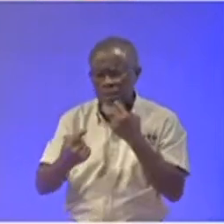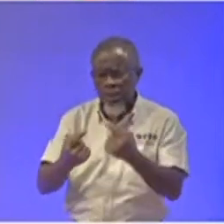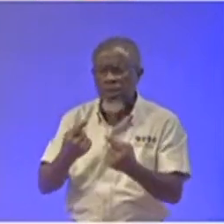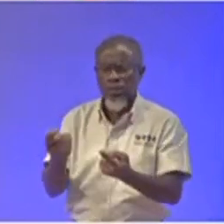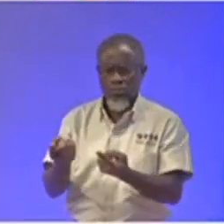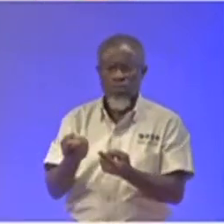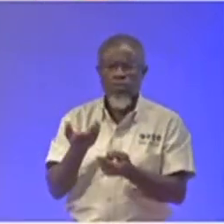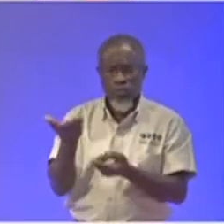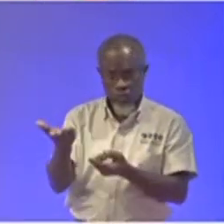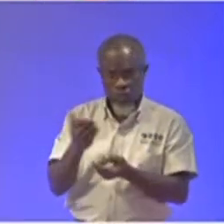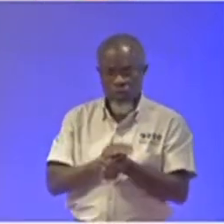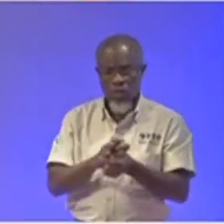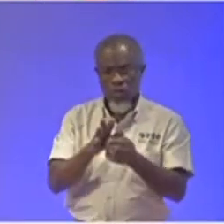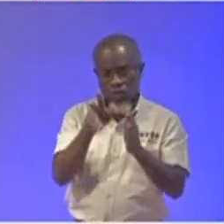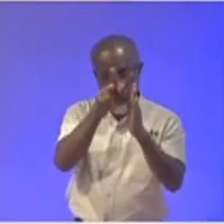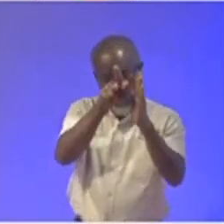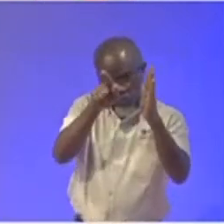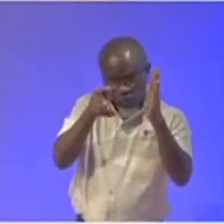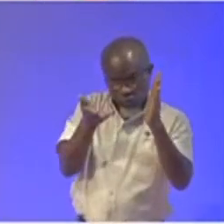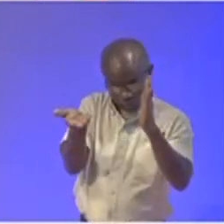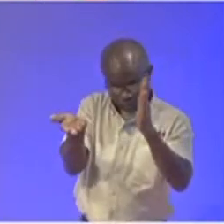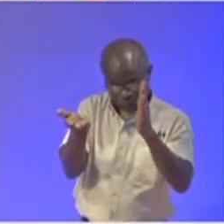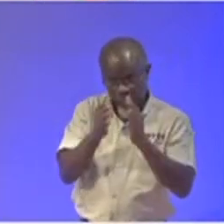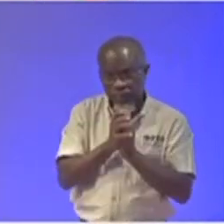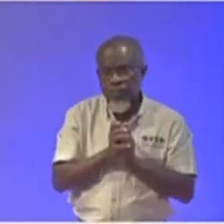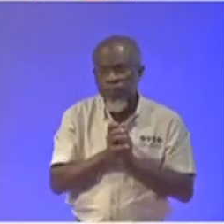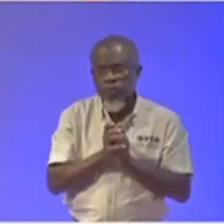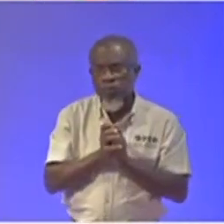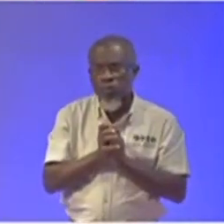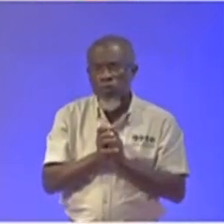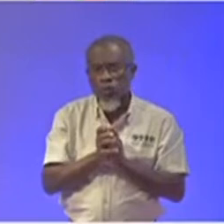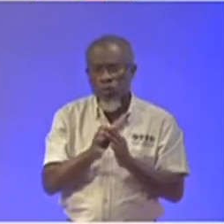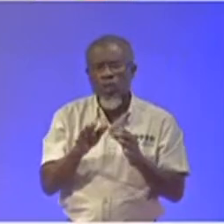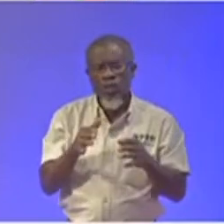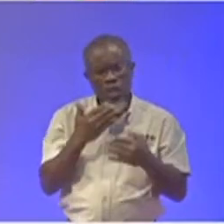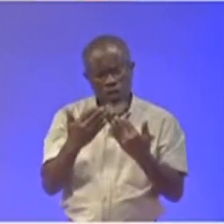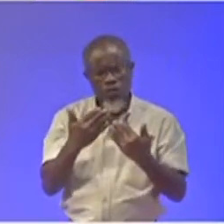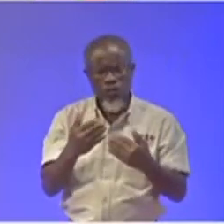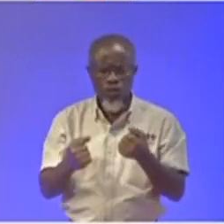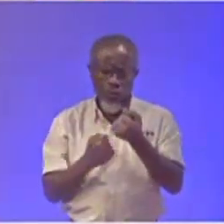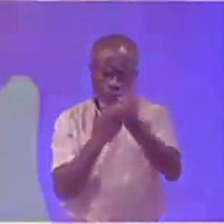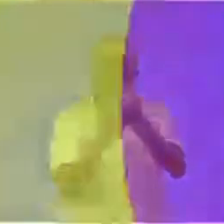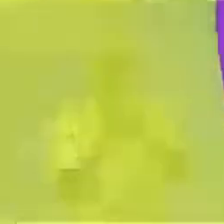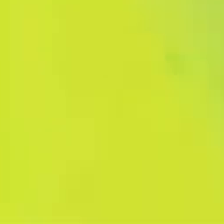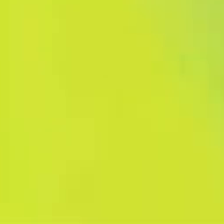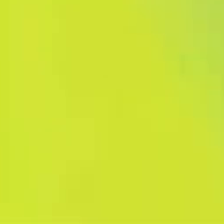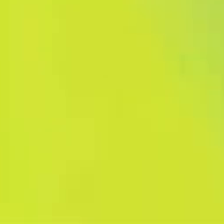once more for joining us in an effort to secure the educational future of our nation. Good night.